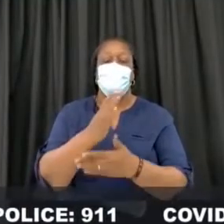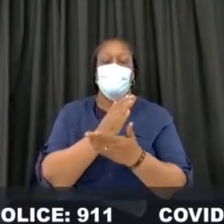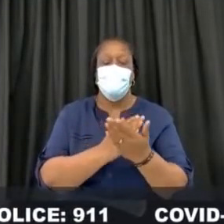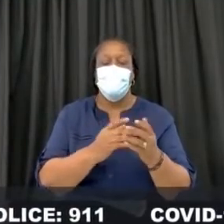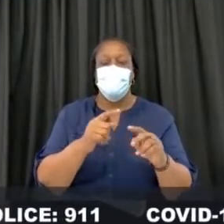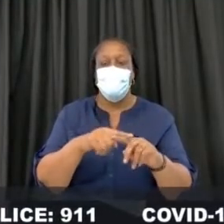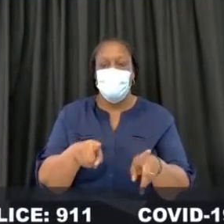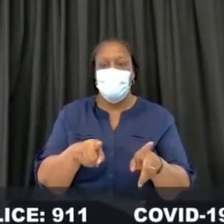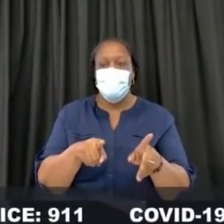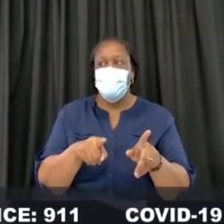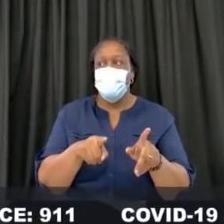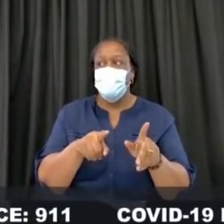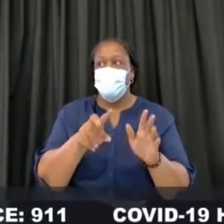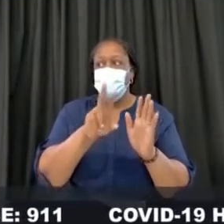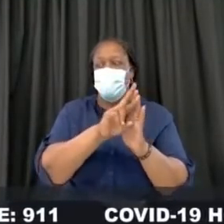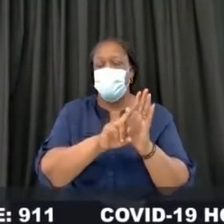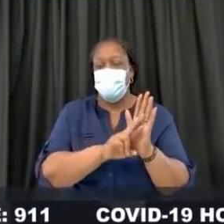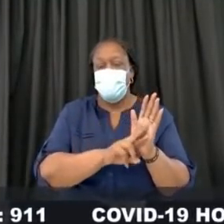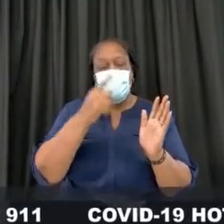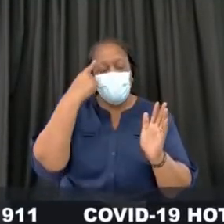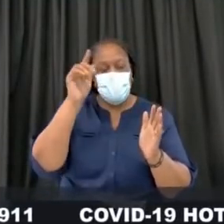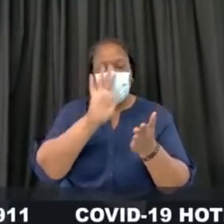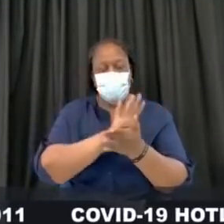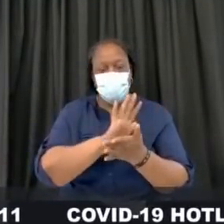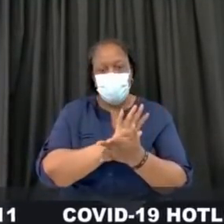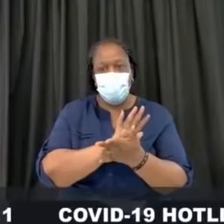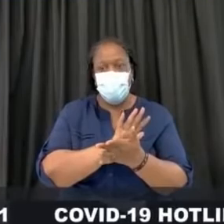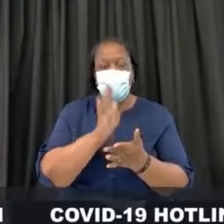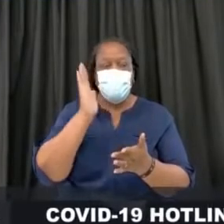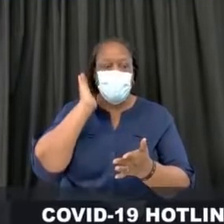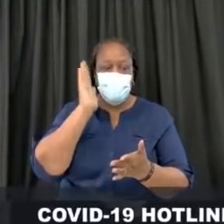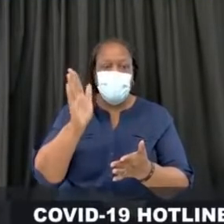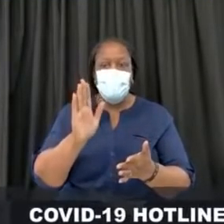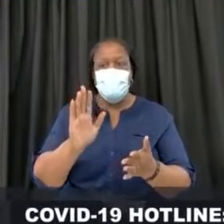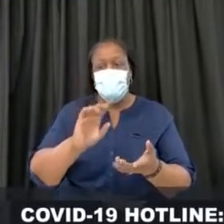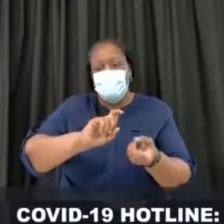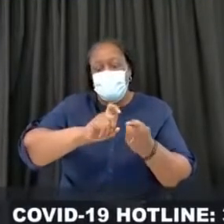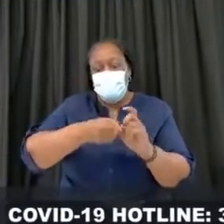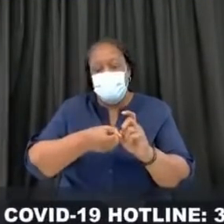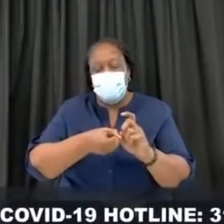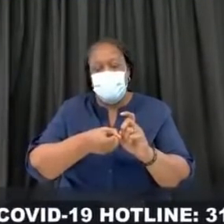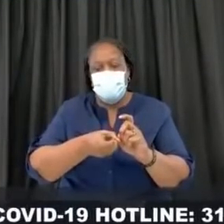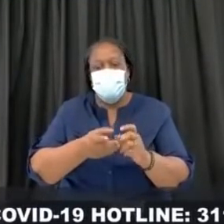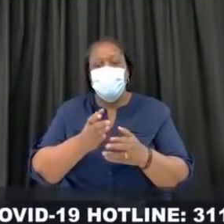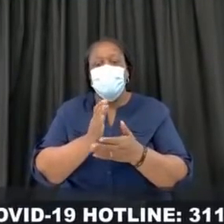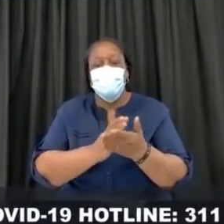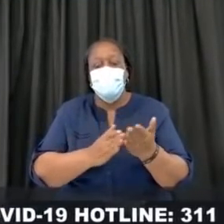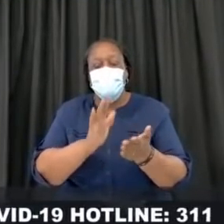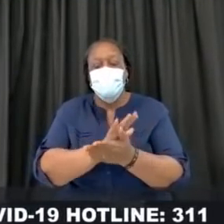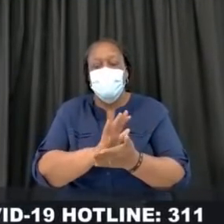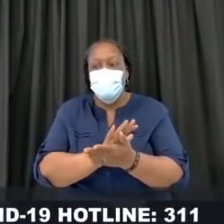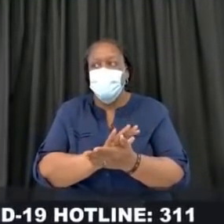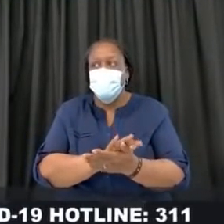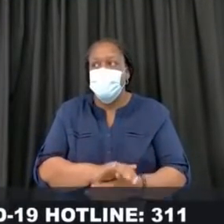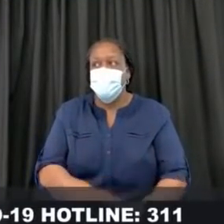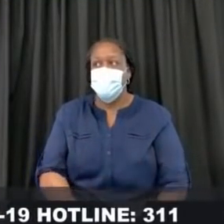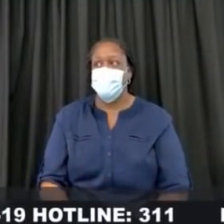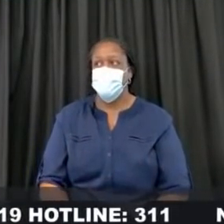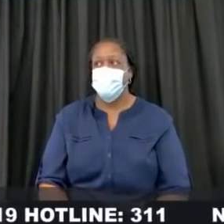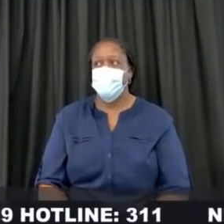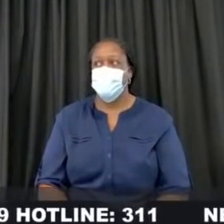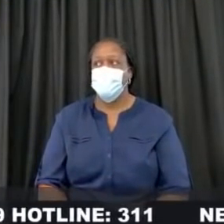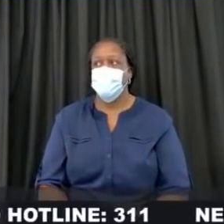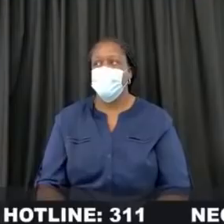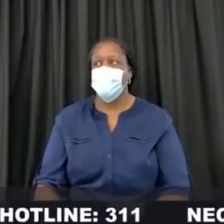the new school year. Given that some schools have reopened on St. Kitts, have any adjustments been